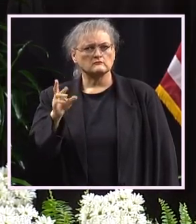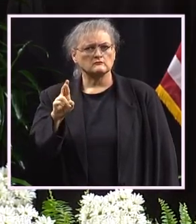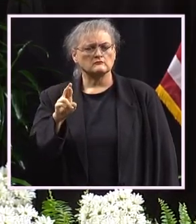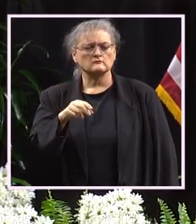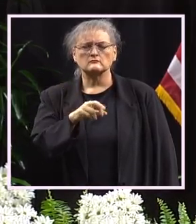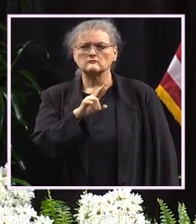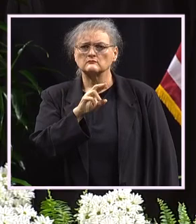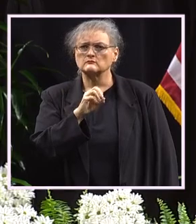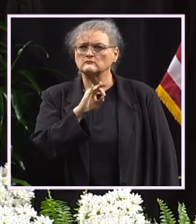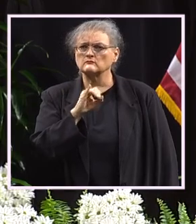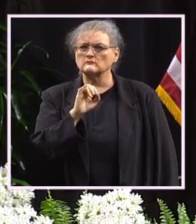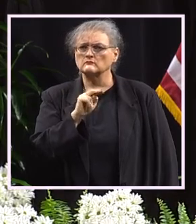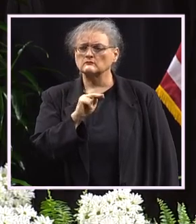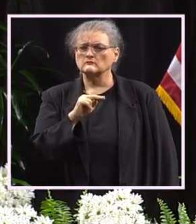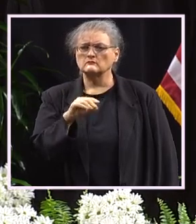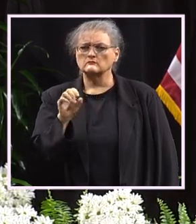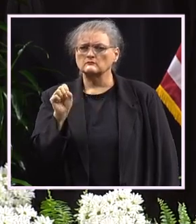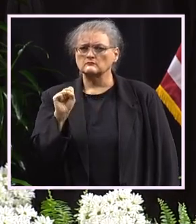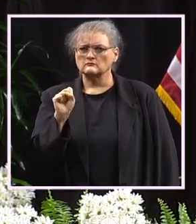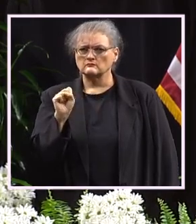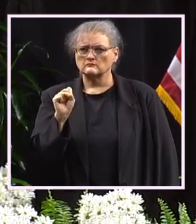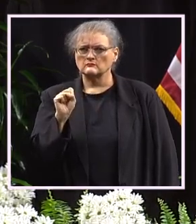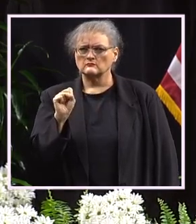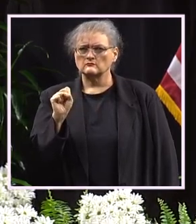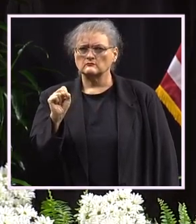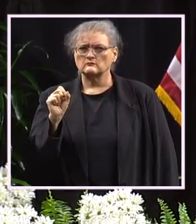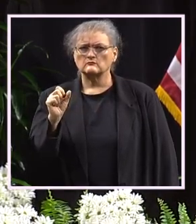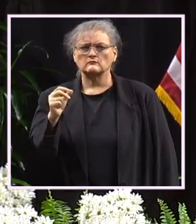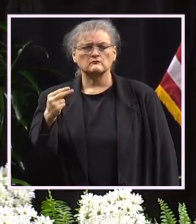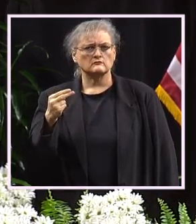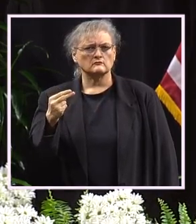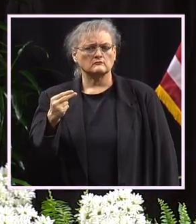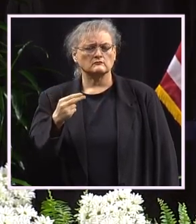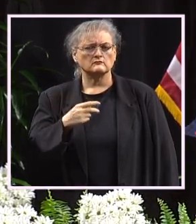Robin Strobeck Hans, MBA.